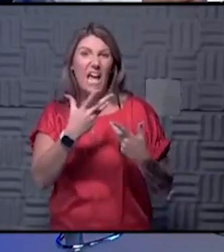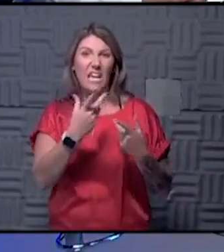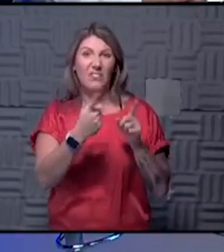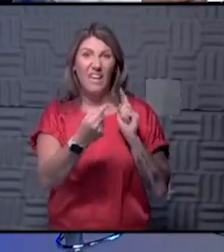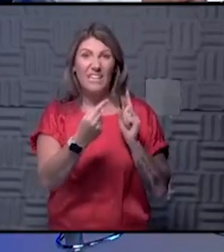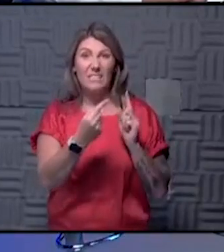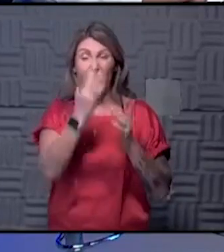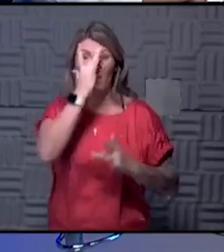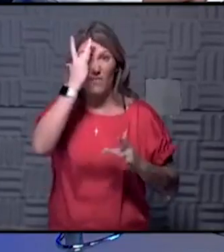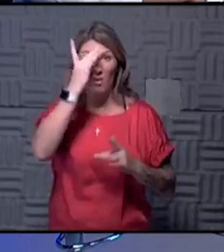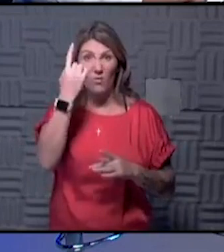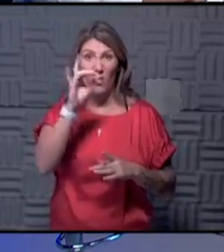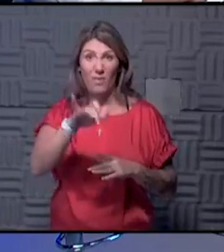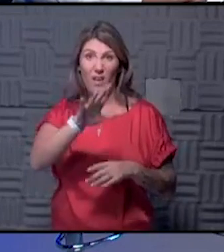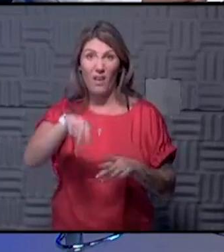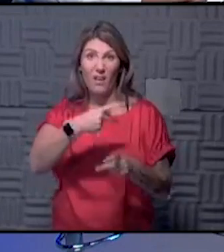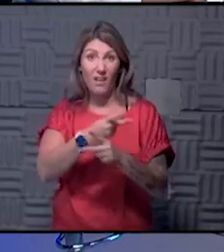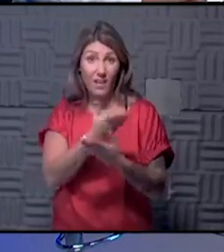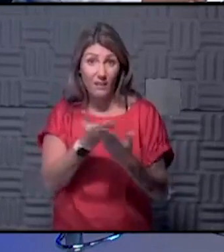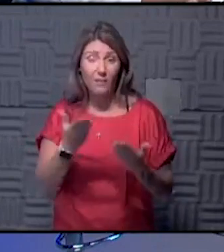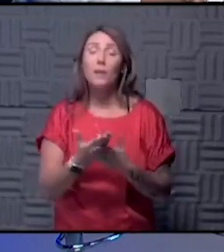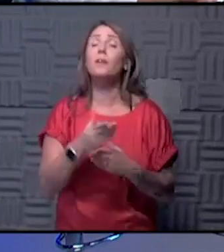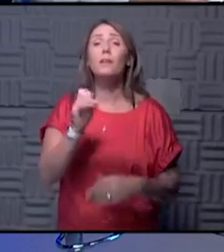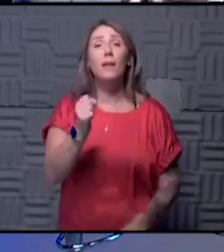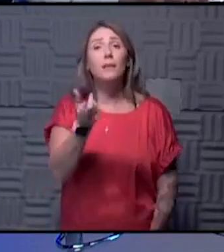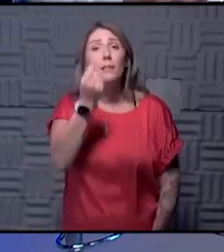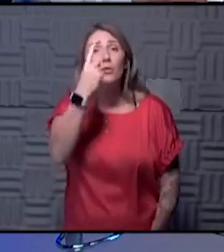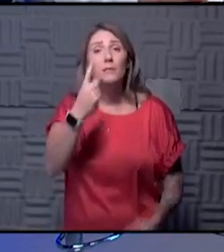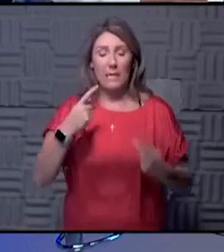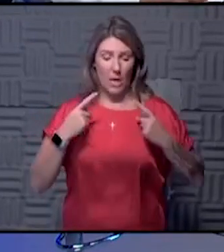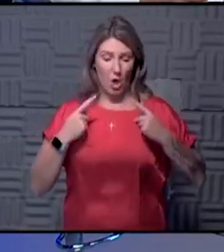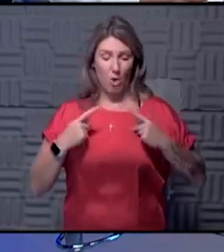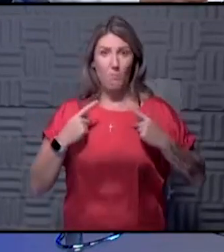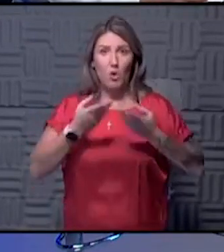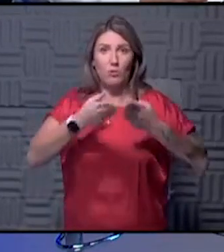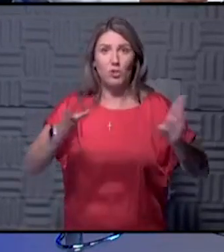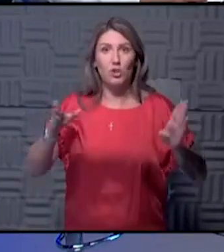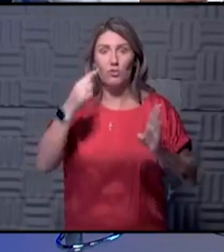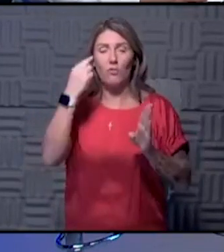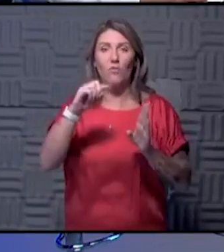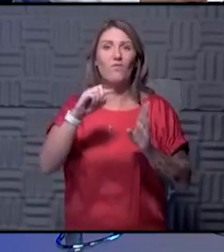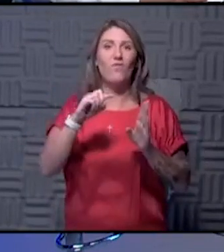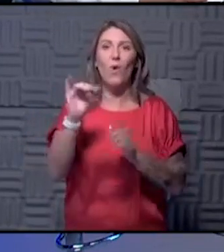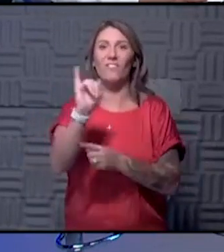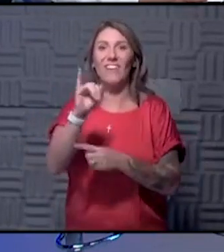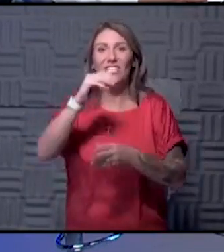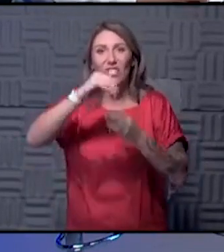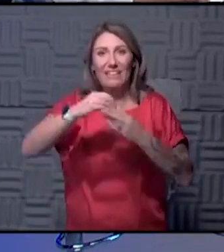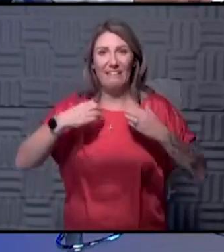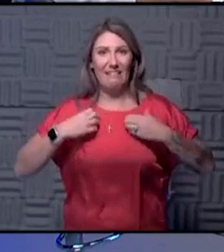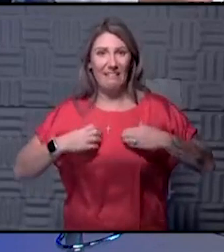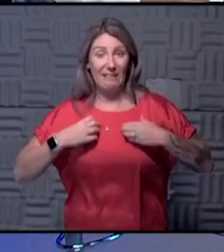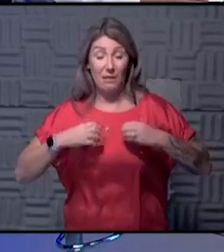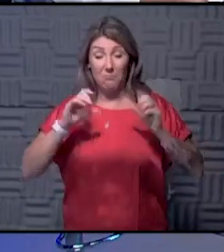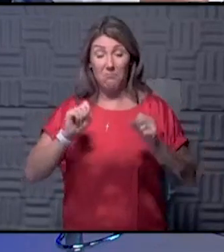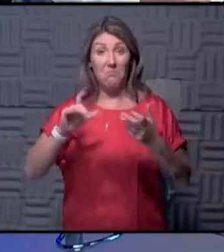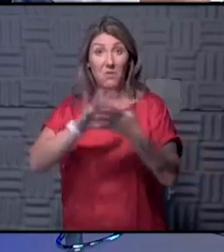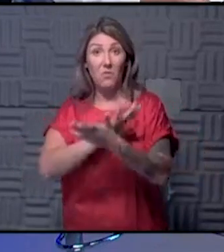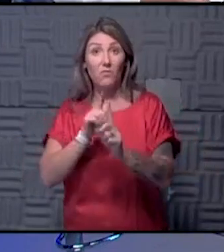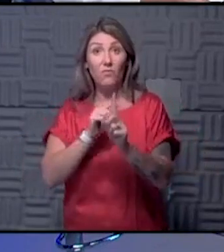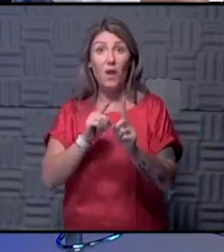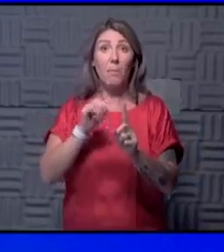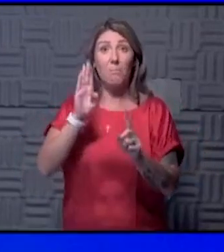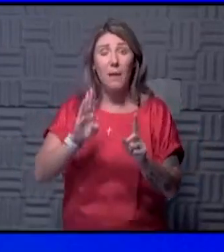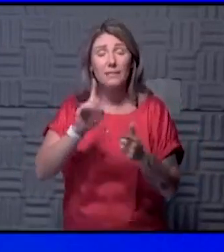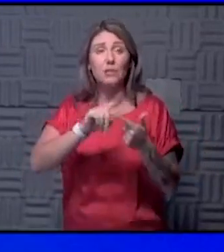Dana, that are out there for this kind of thing. Right, yeah, just understand pneumonia is a general term for infection in the lungs. It can be caused by bacteria,